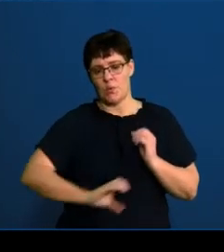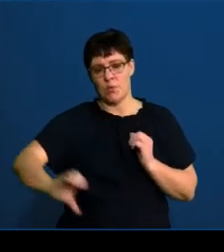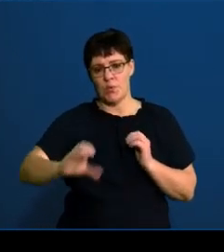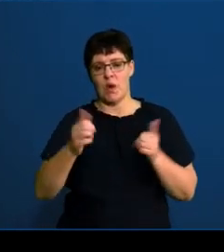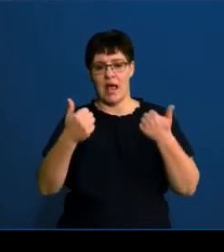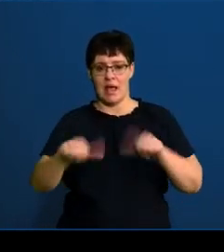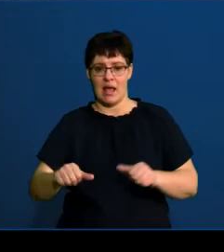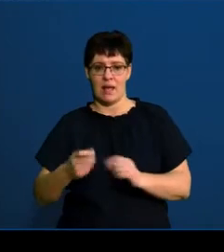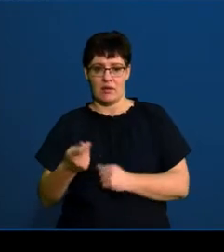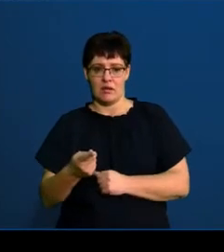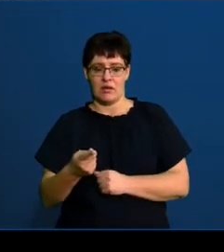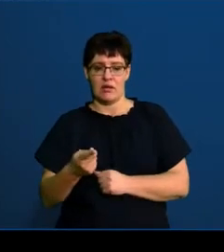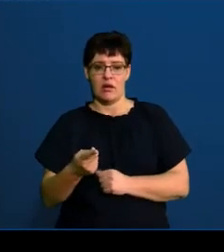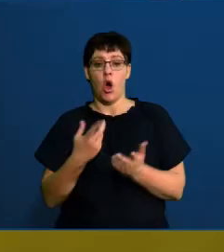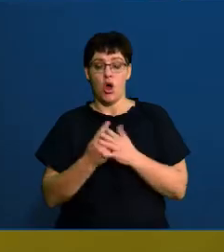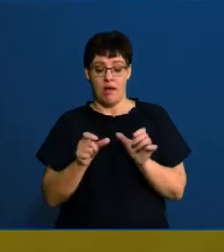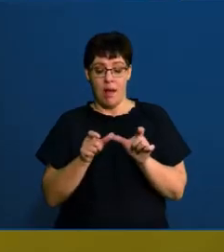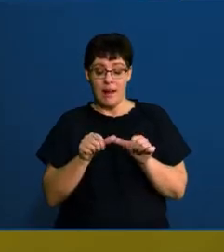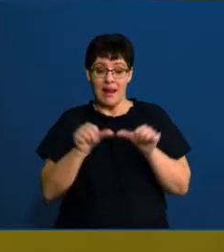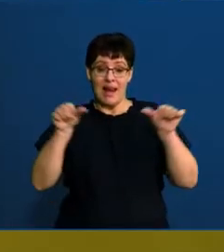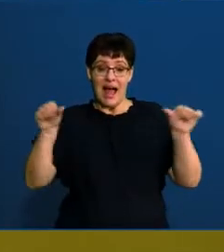stand larger than